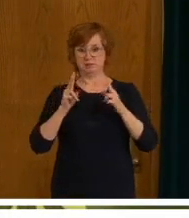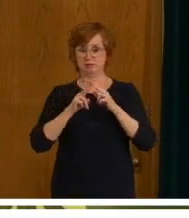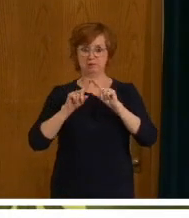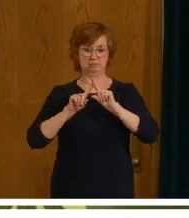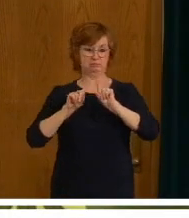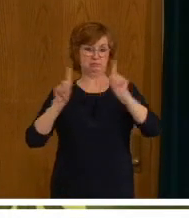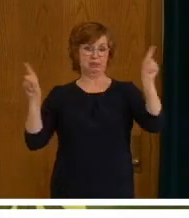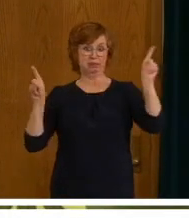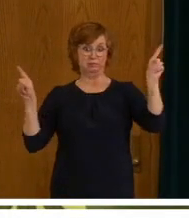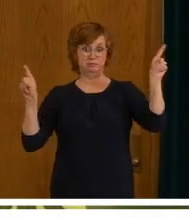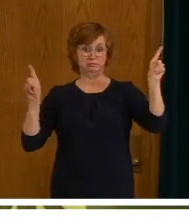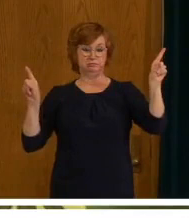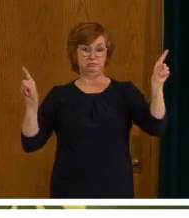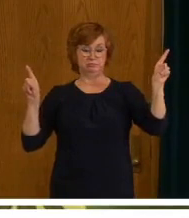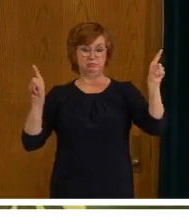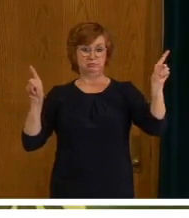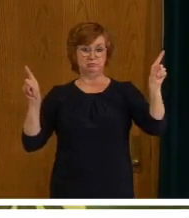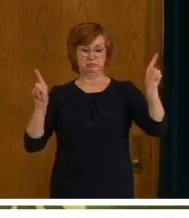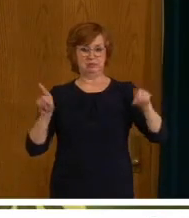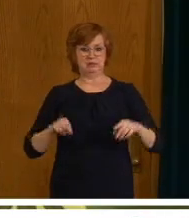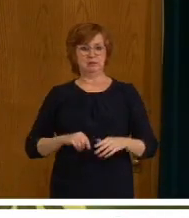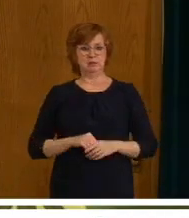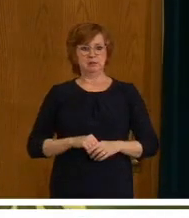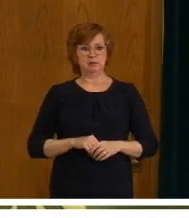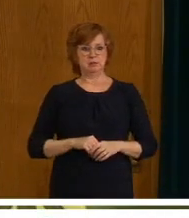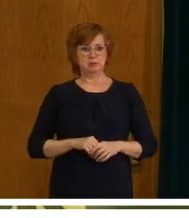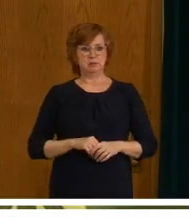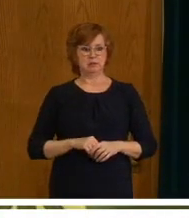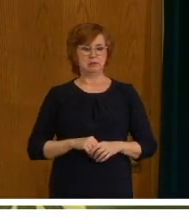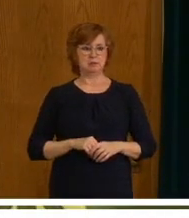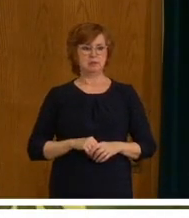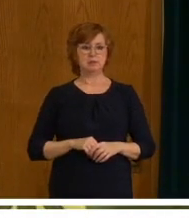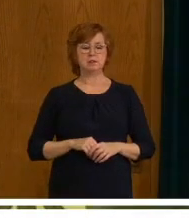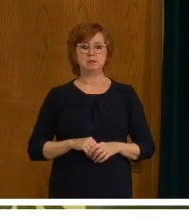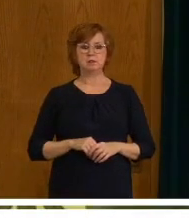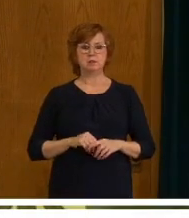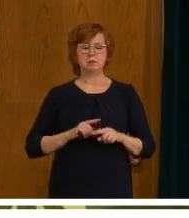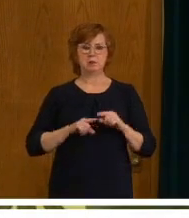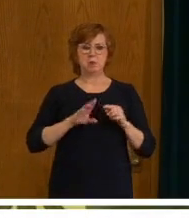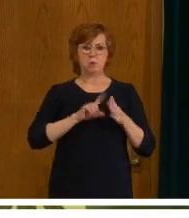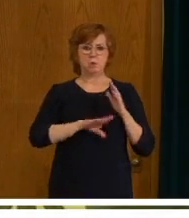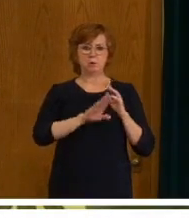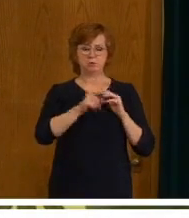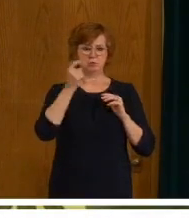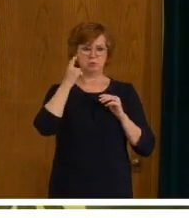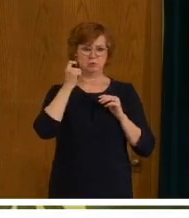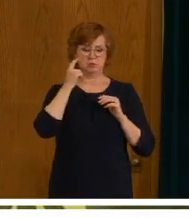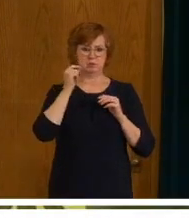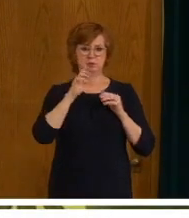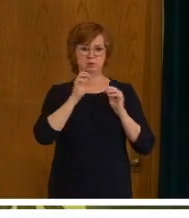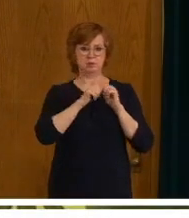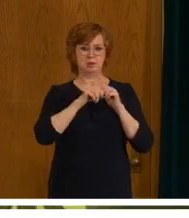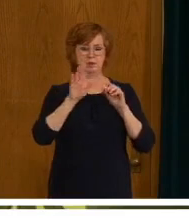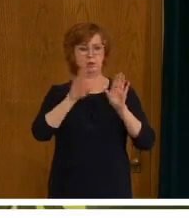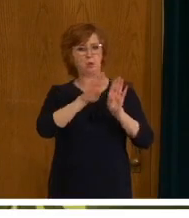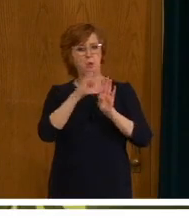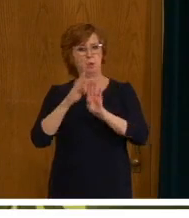big cities. I just wanted to get your reaction to your reopening plan, given that it seems that COVID is spreading at a